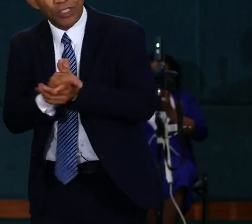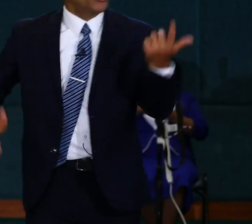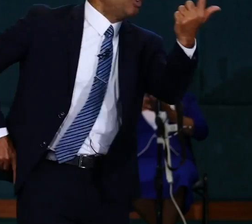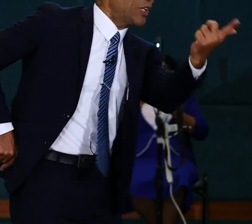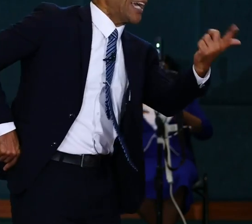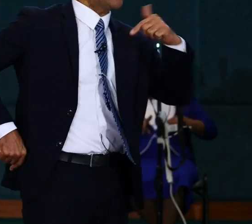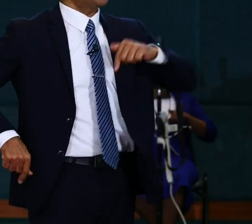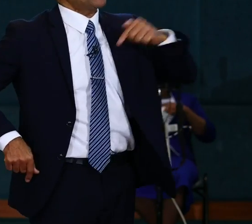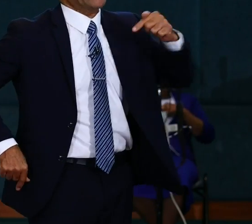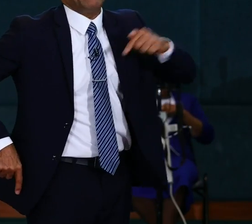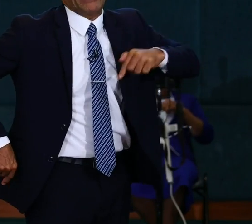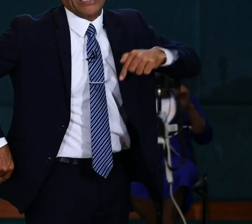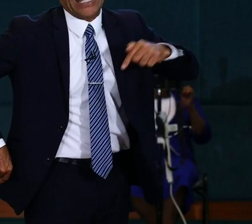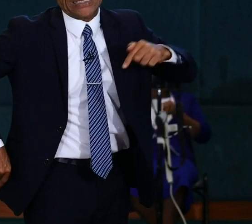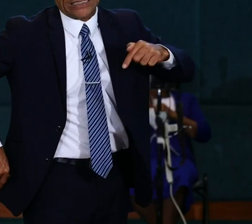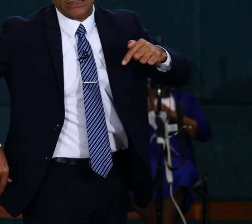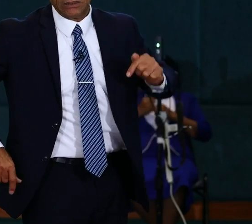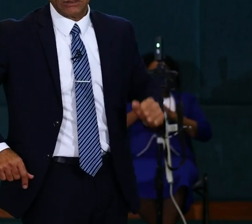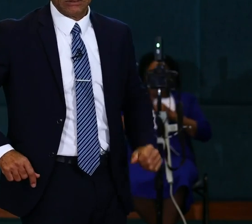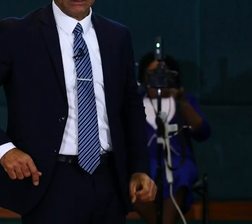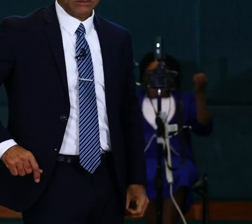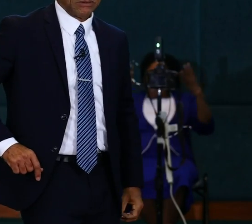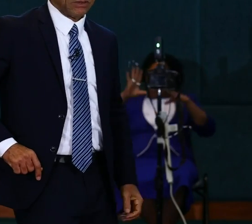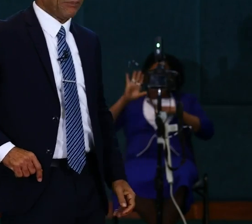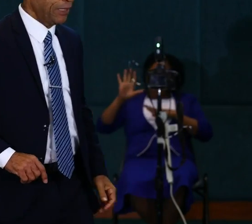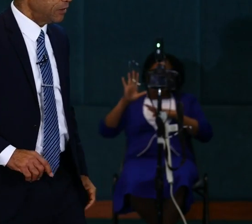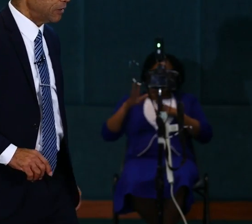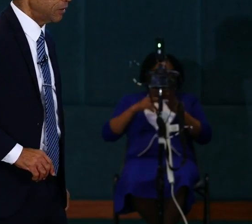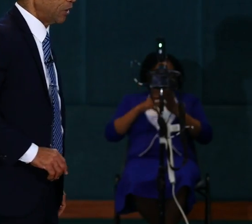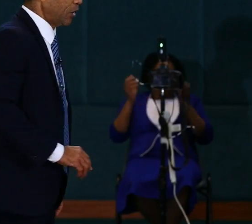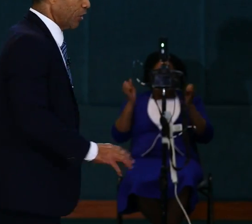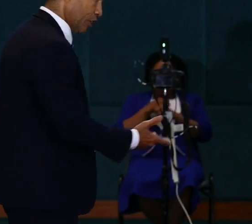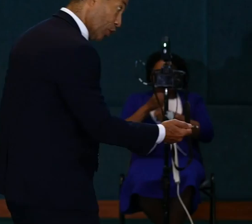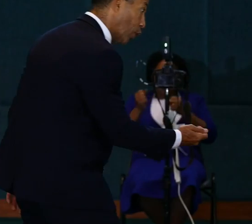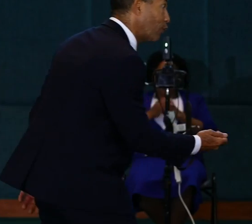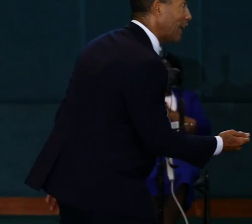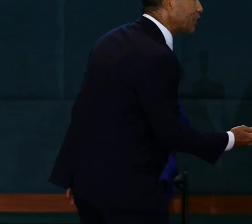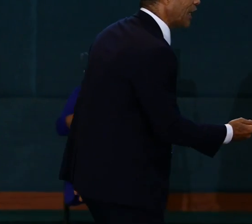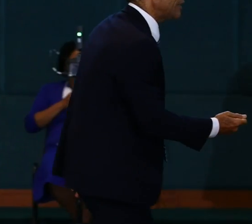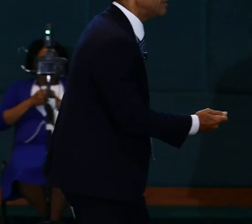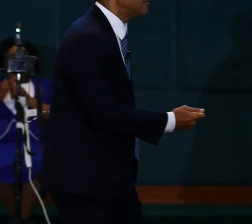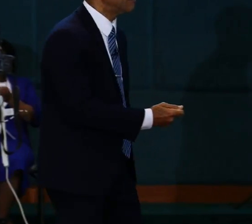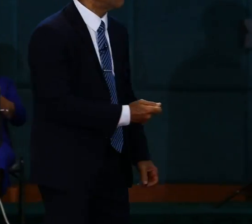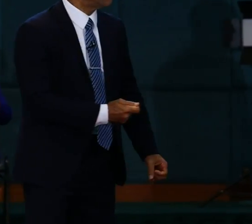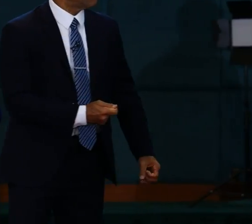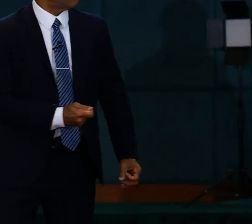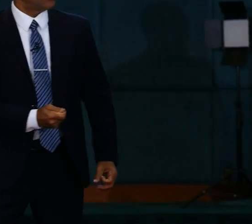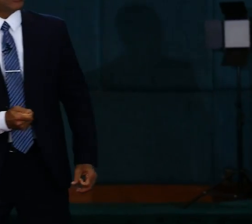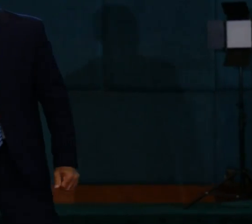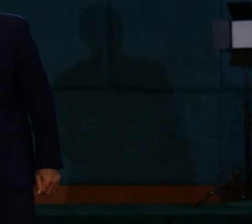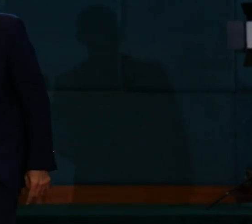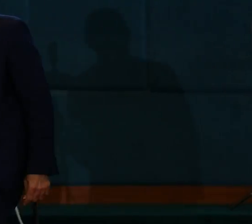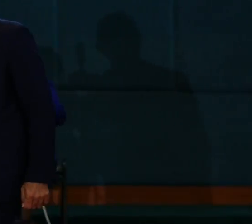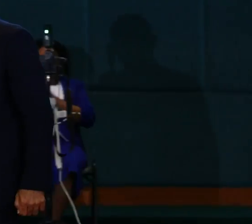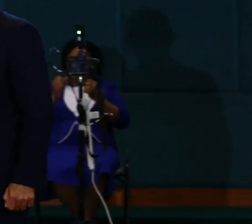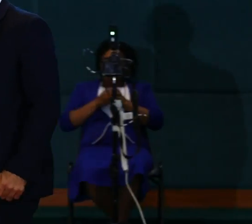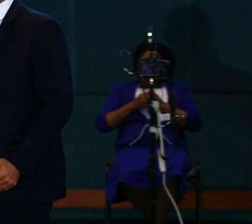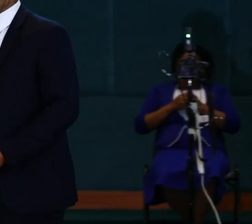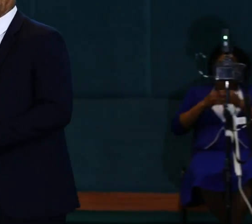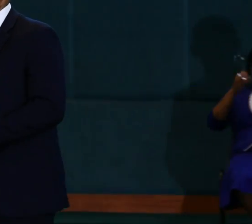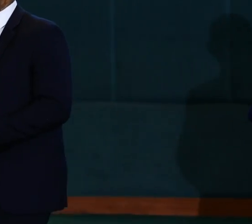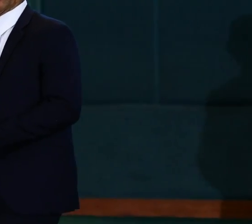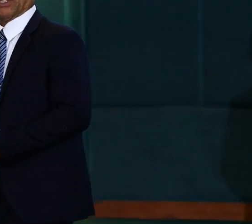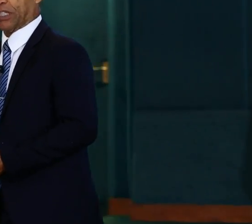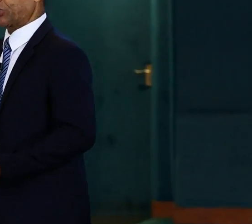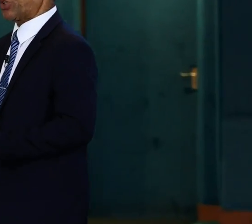light. You can't walk in my light. Amen? You need your own flashlight. You need to study the